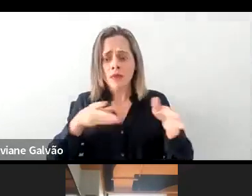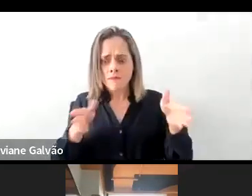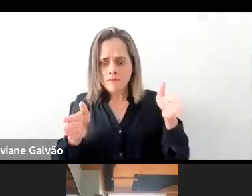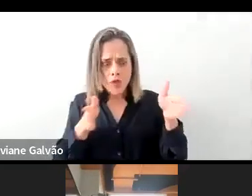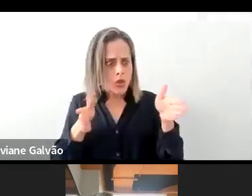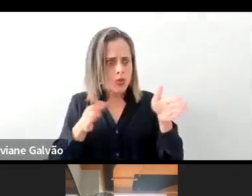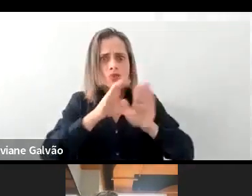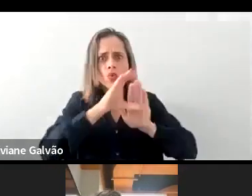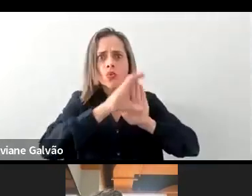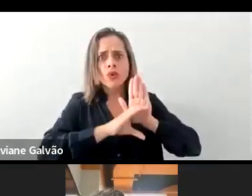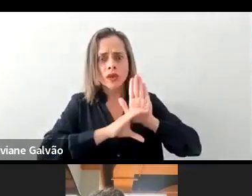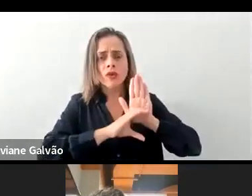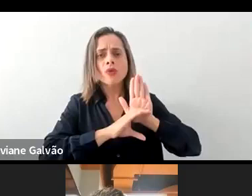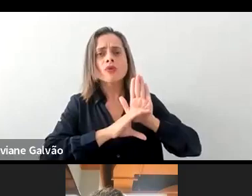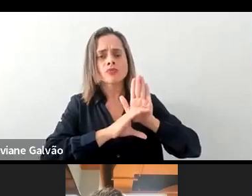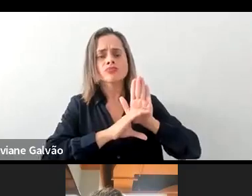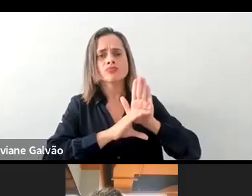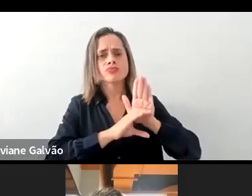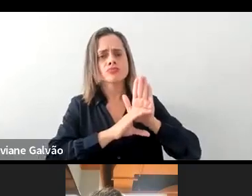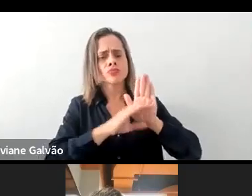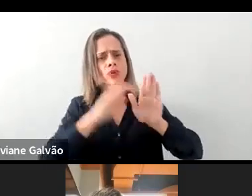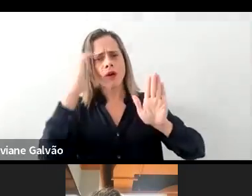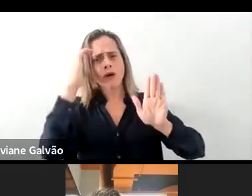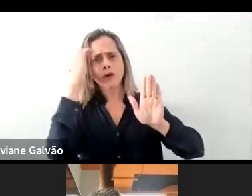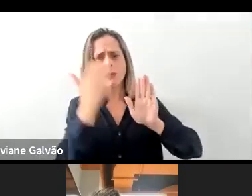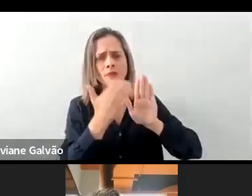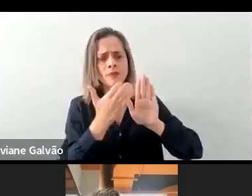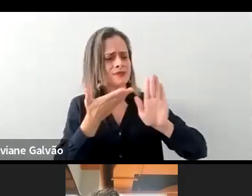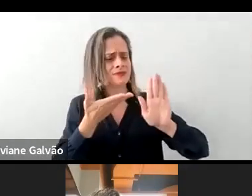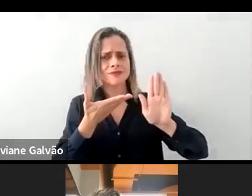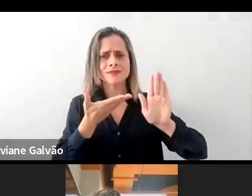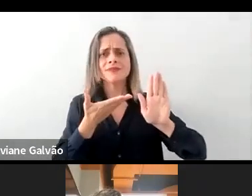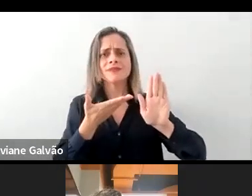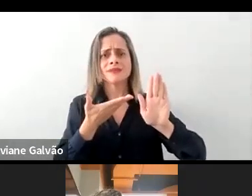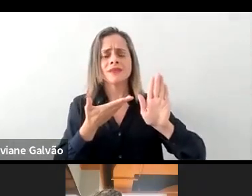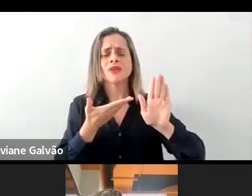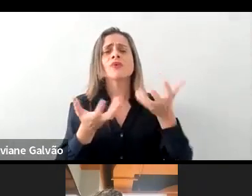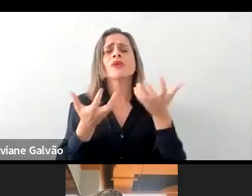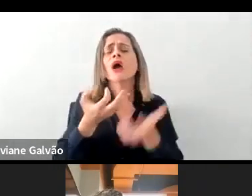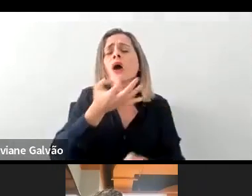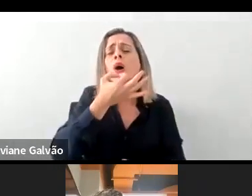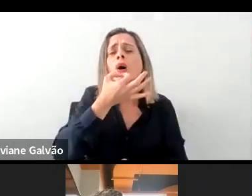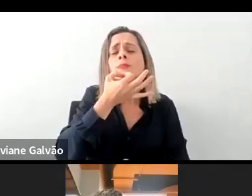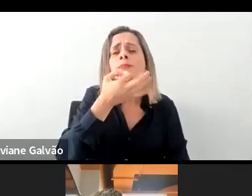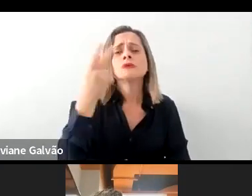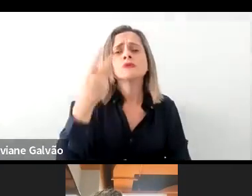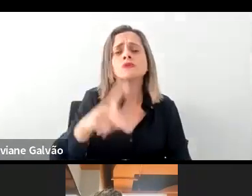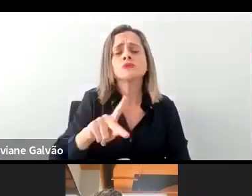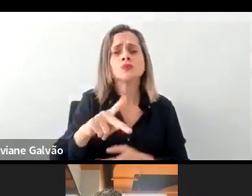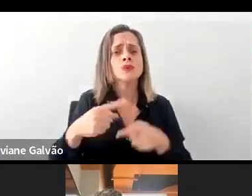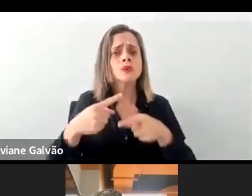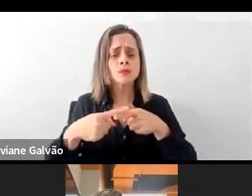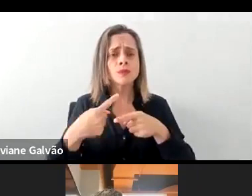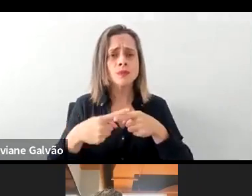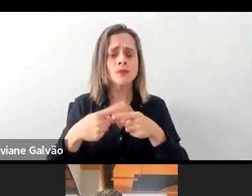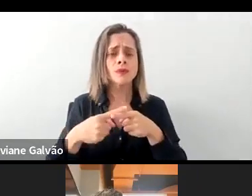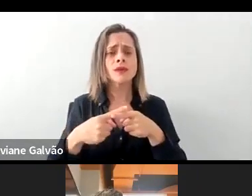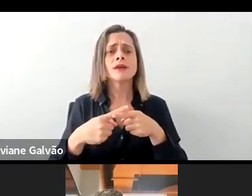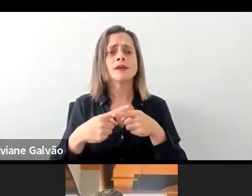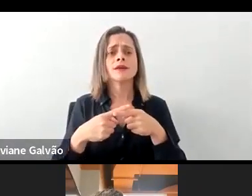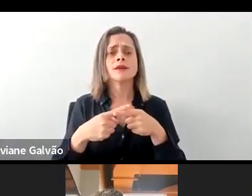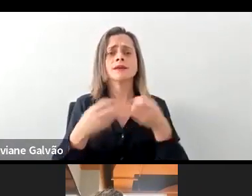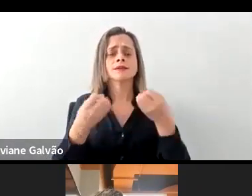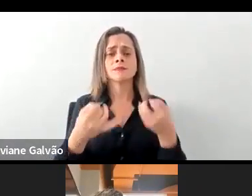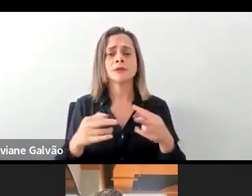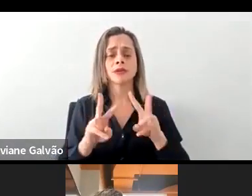what Vygotsky says, he says that the most interesting thing, the